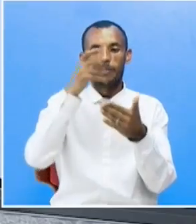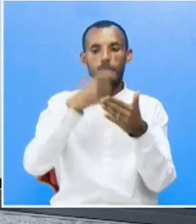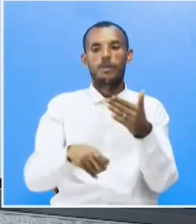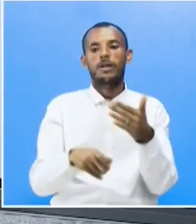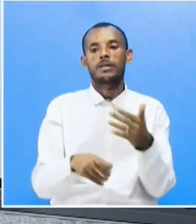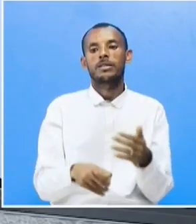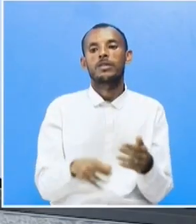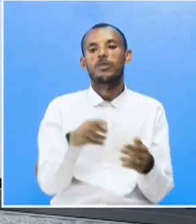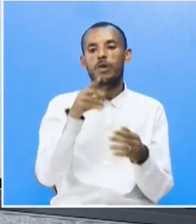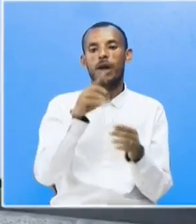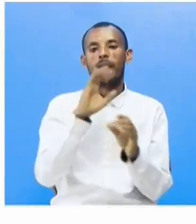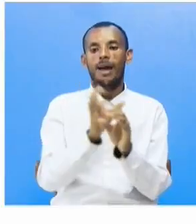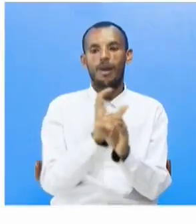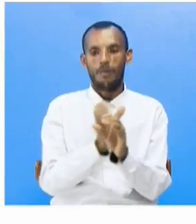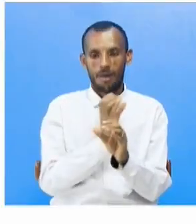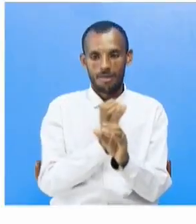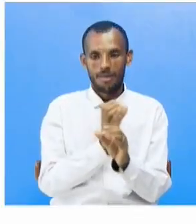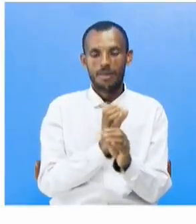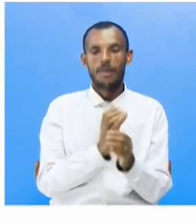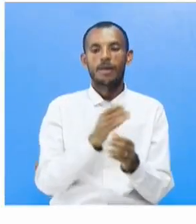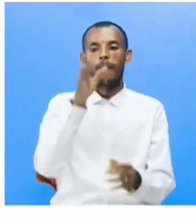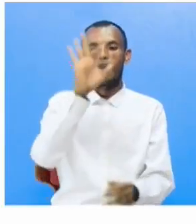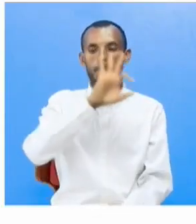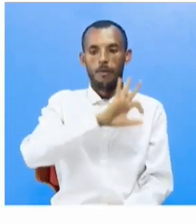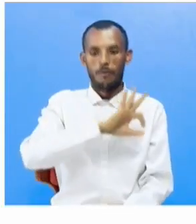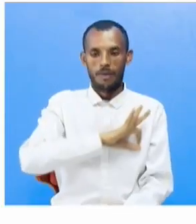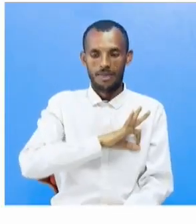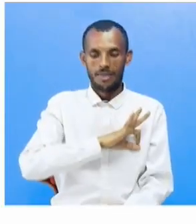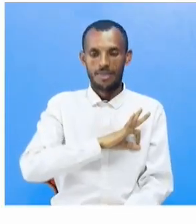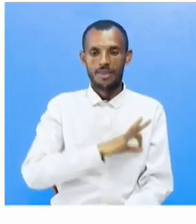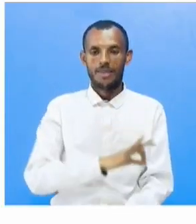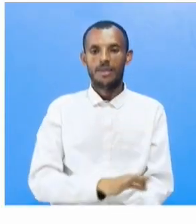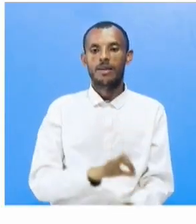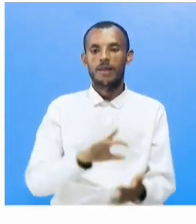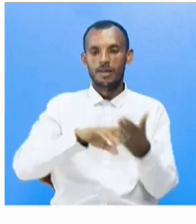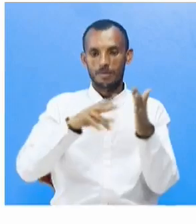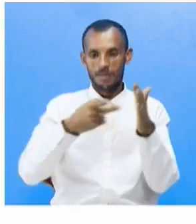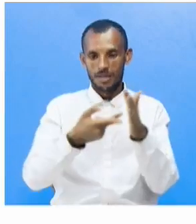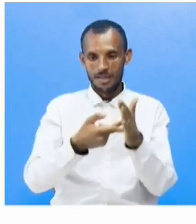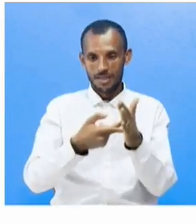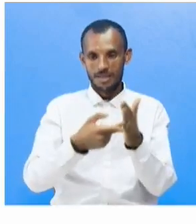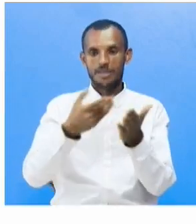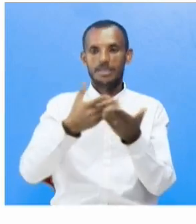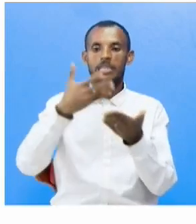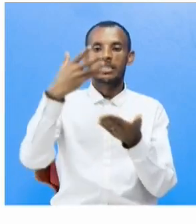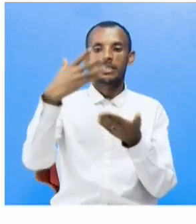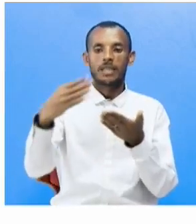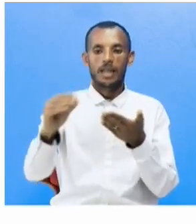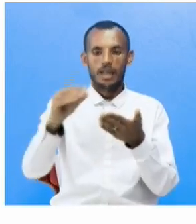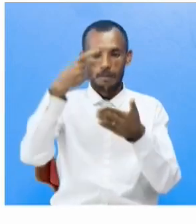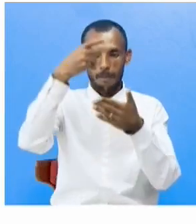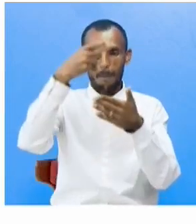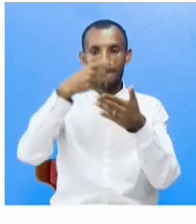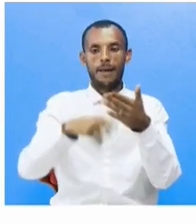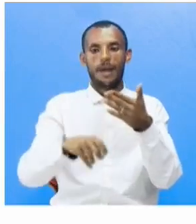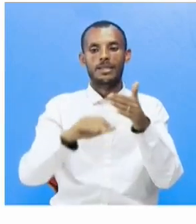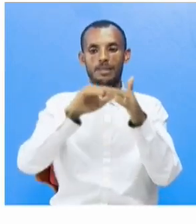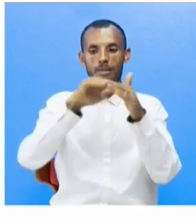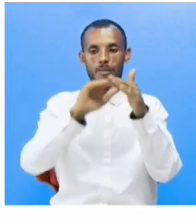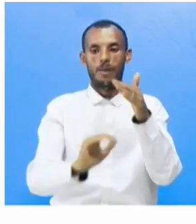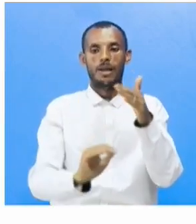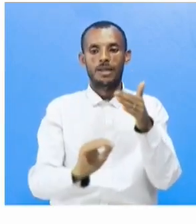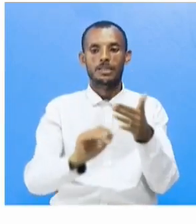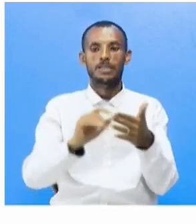can calculate profit, selling price minus cost price.